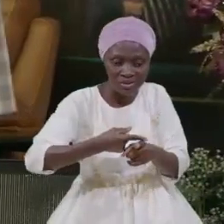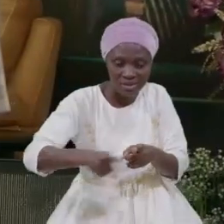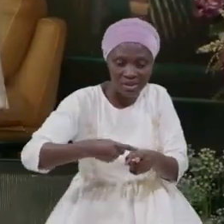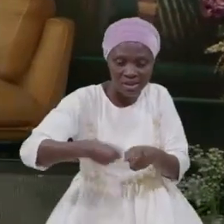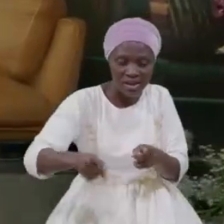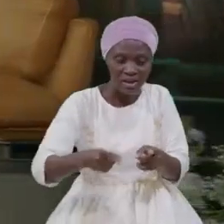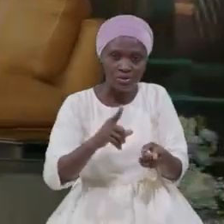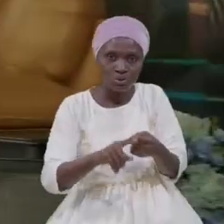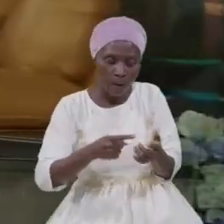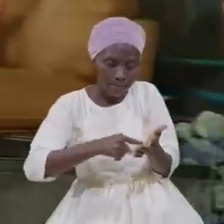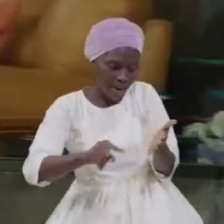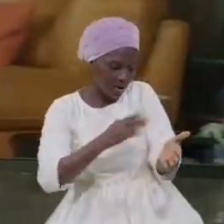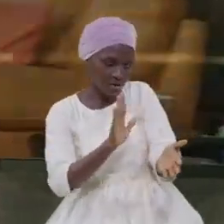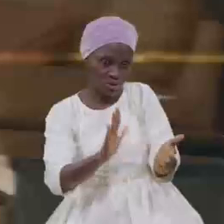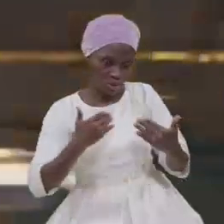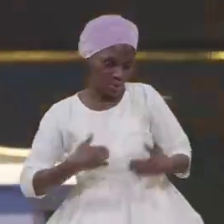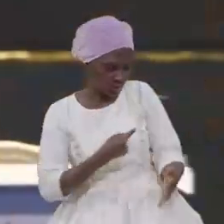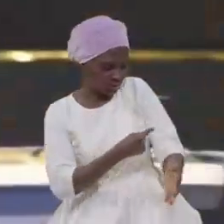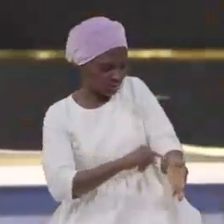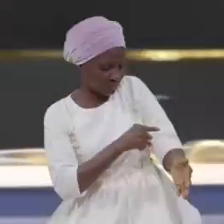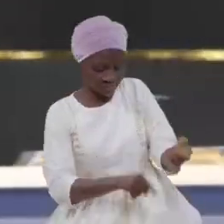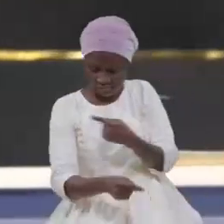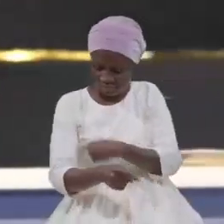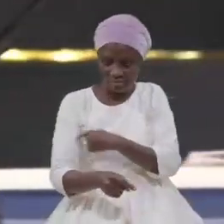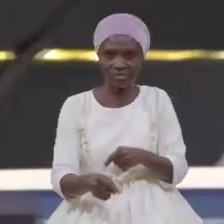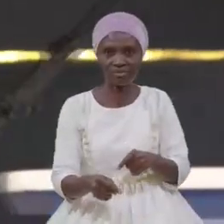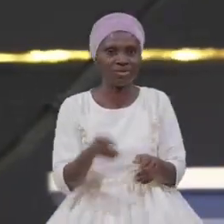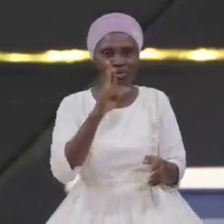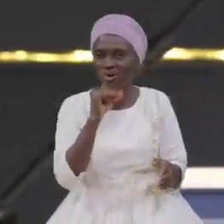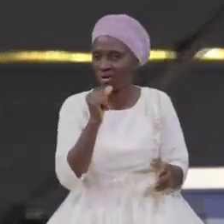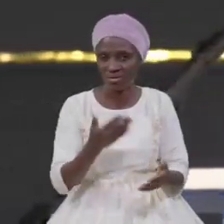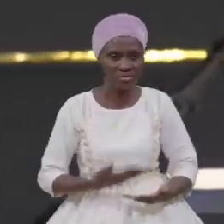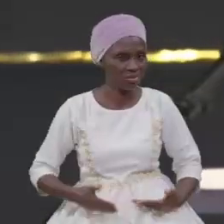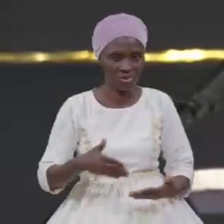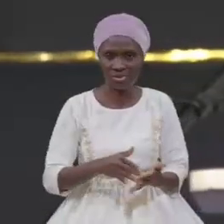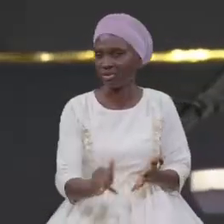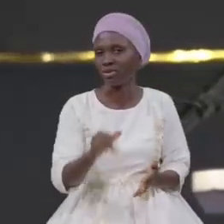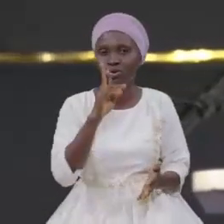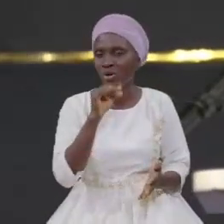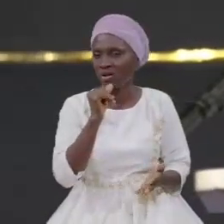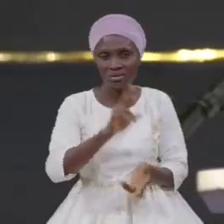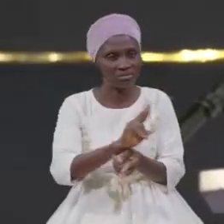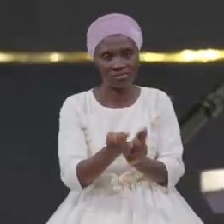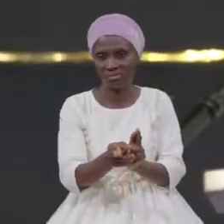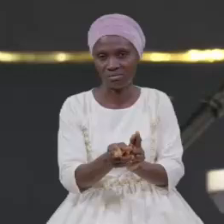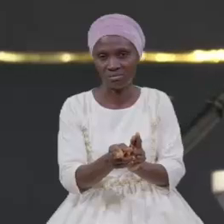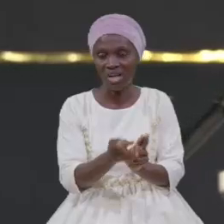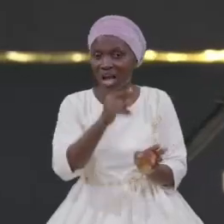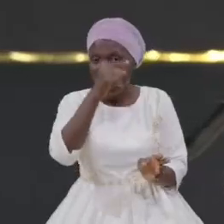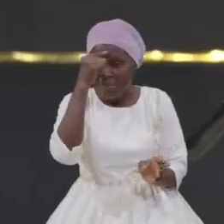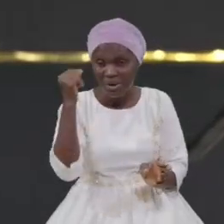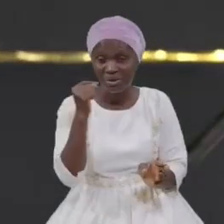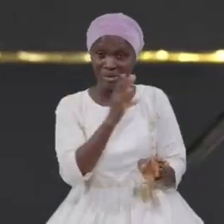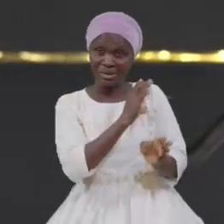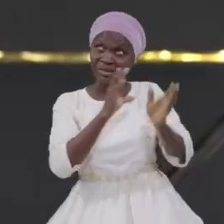entities. Now you are not born again yet, because Christ will stand aloof. He will